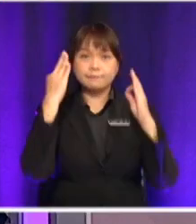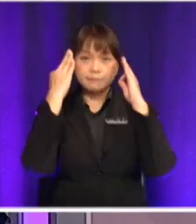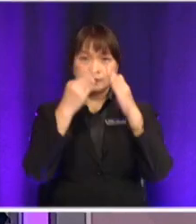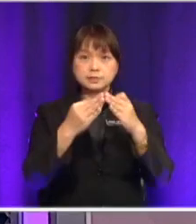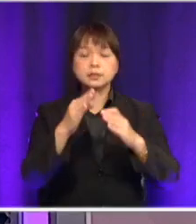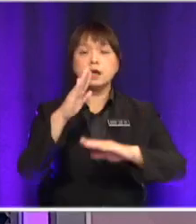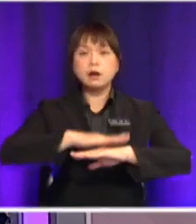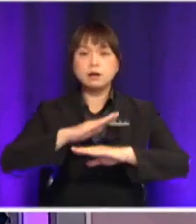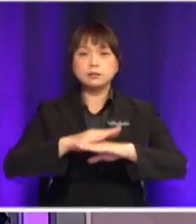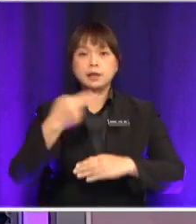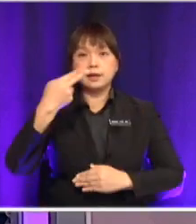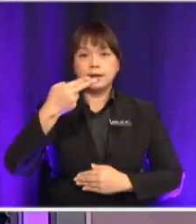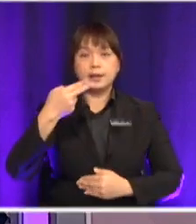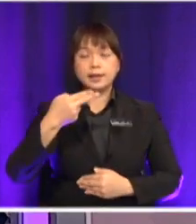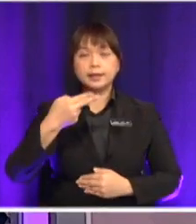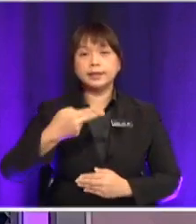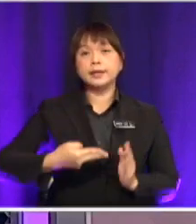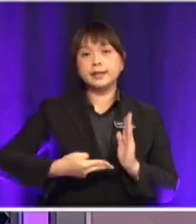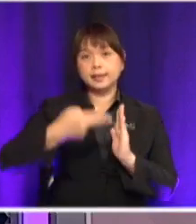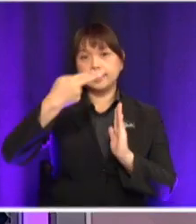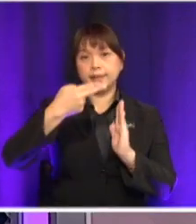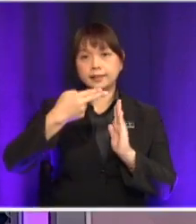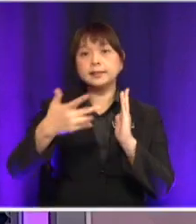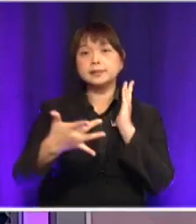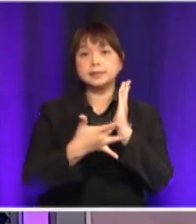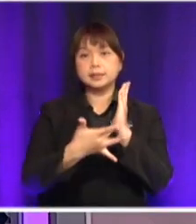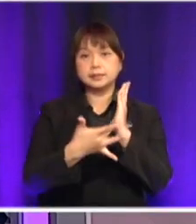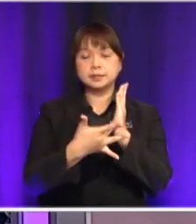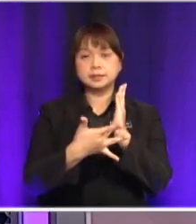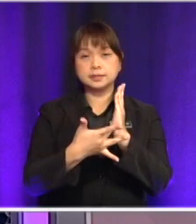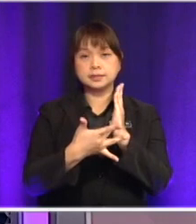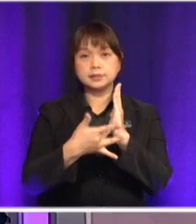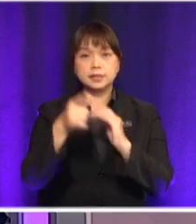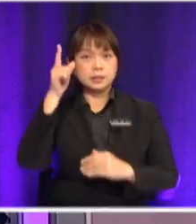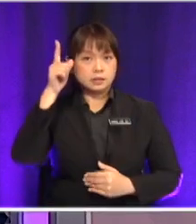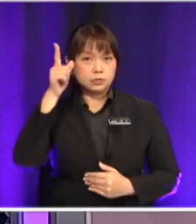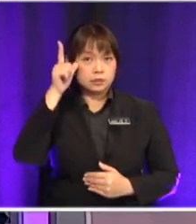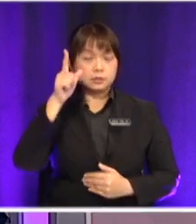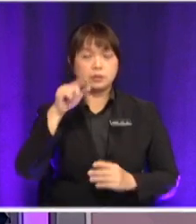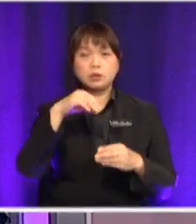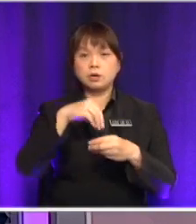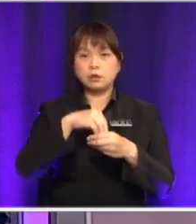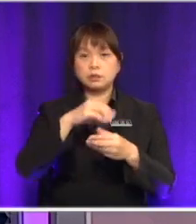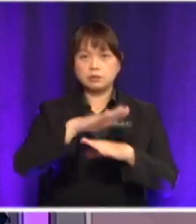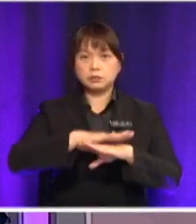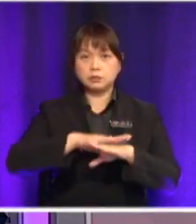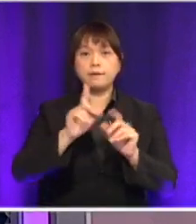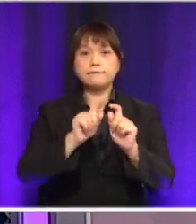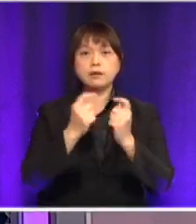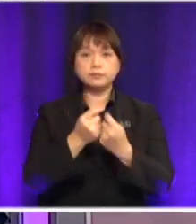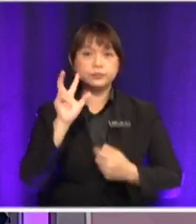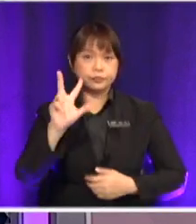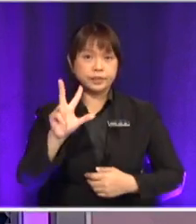technology. Think about that word before I start on my lesson for the day. What does